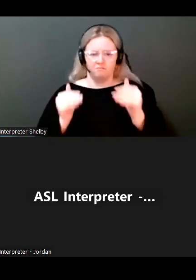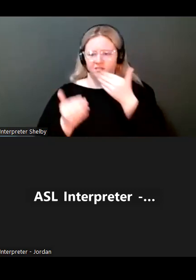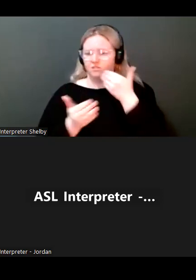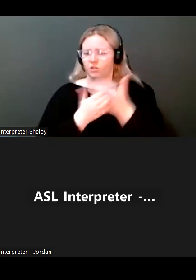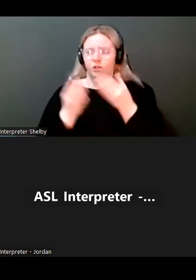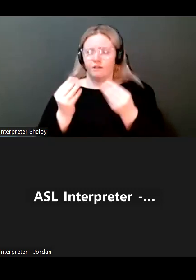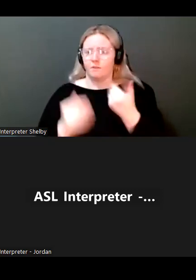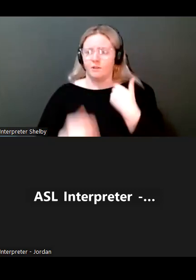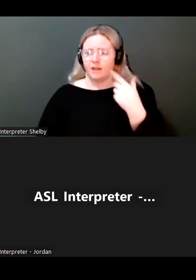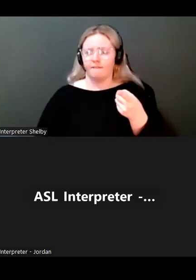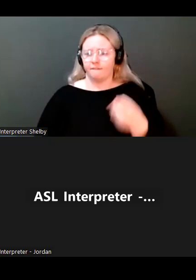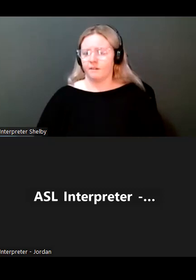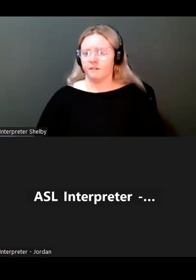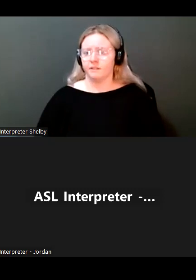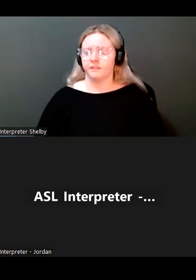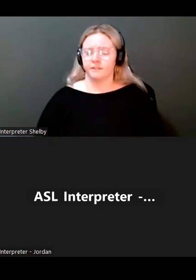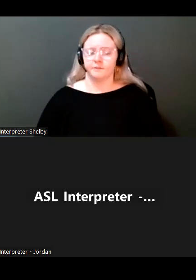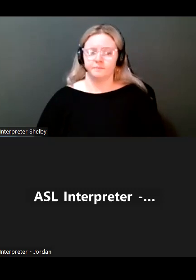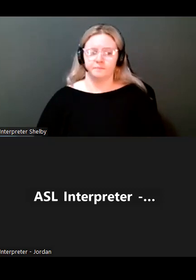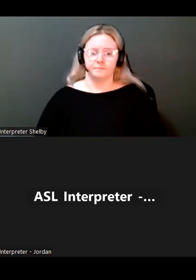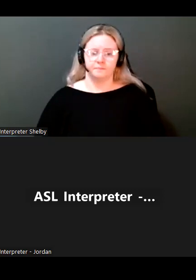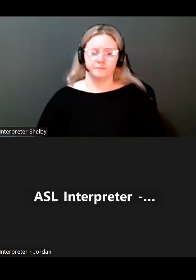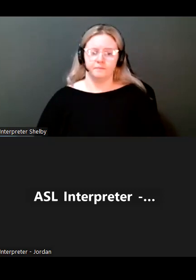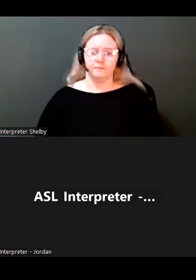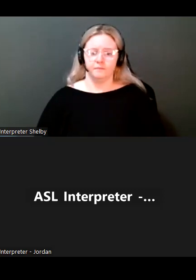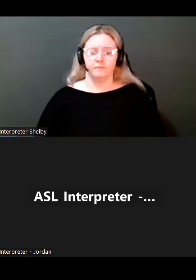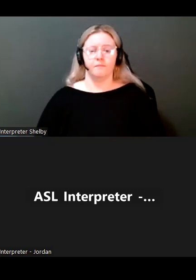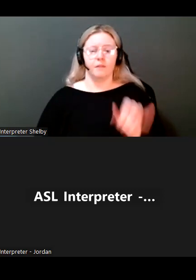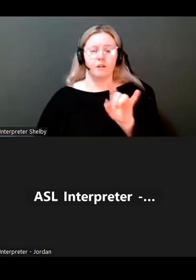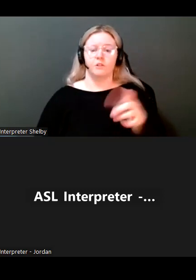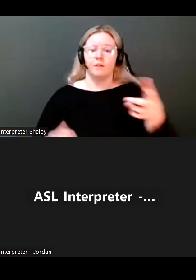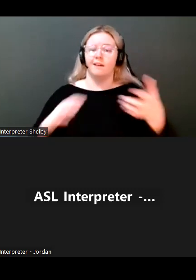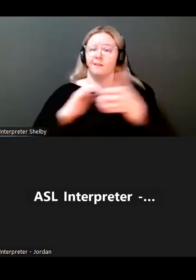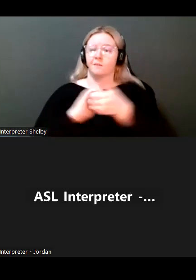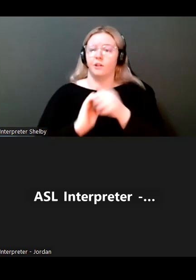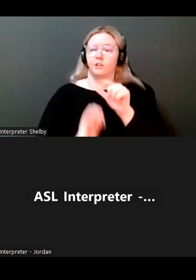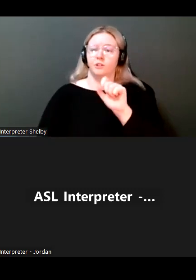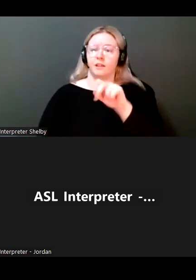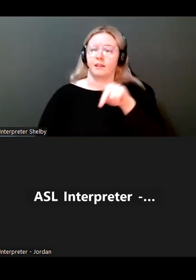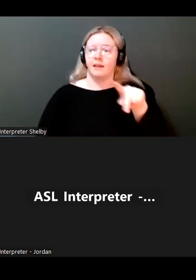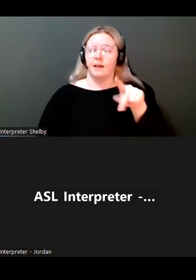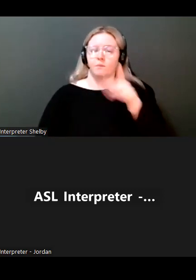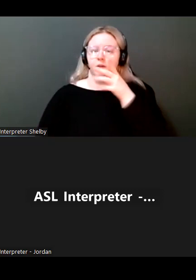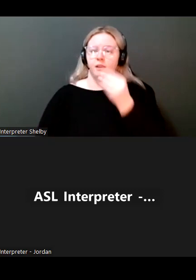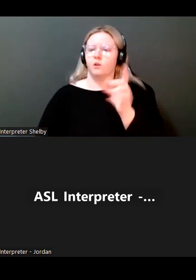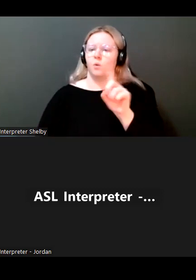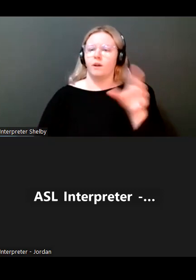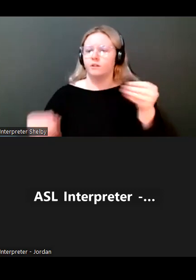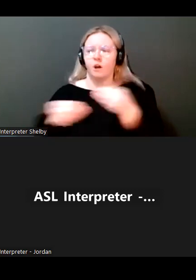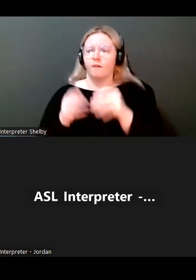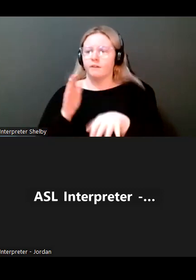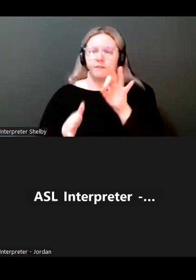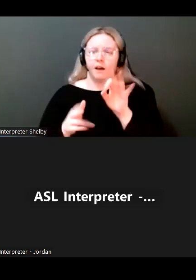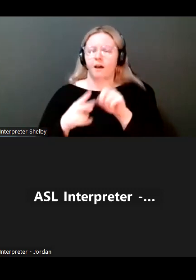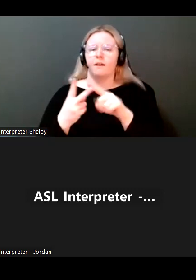to have, certainly. And Bridge the Gap can also tell you, you know, like, where are the mental health and addictions offices in my area? What's the phone